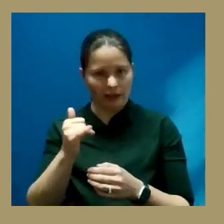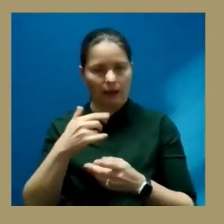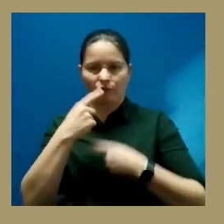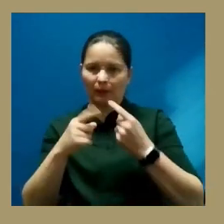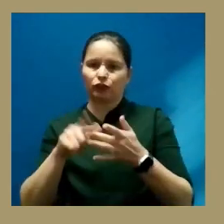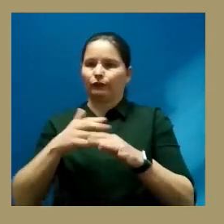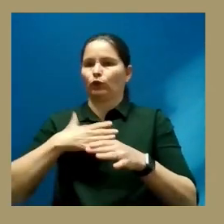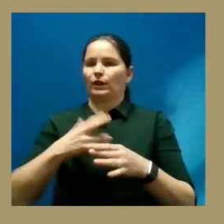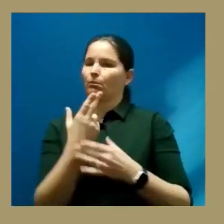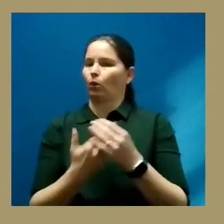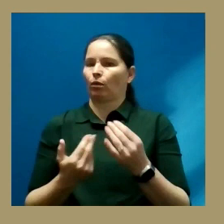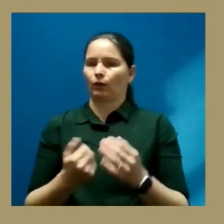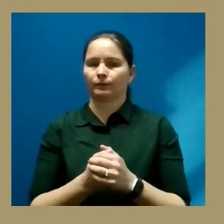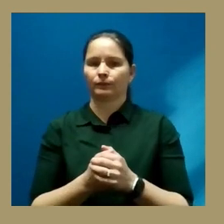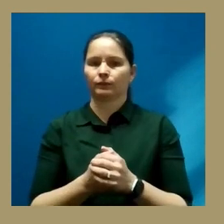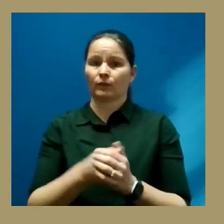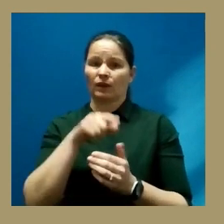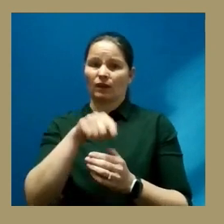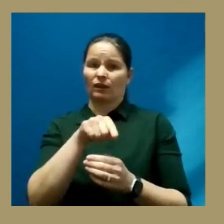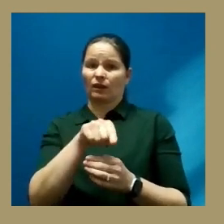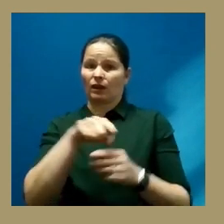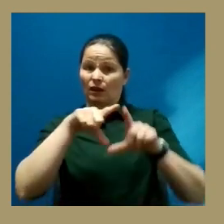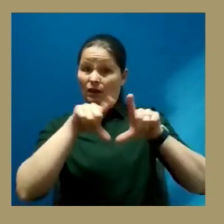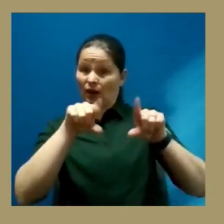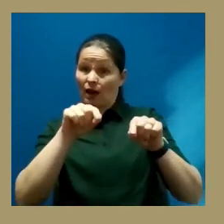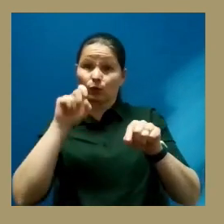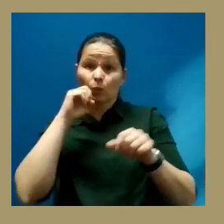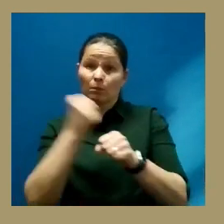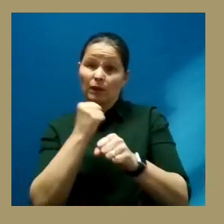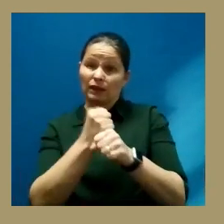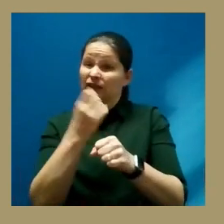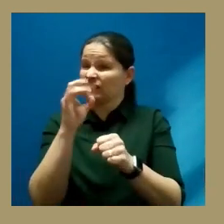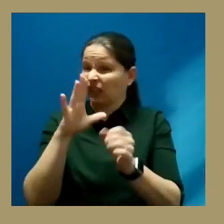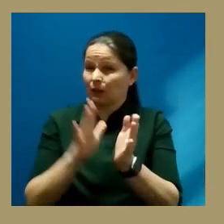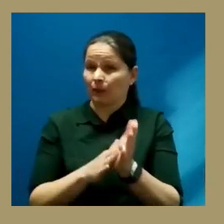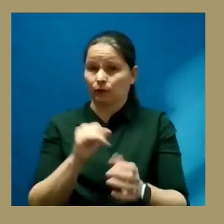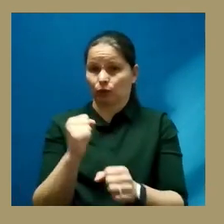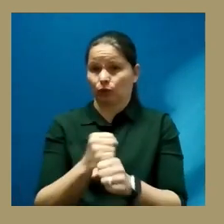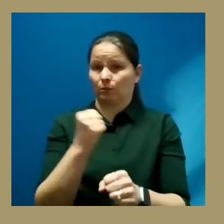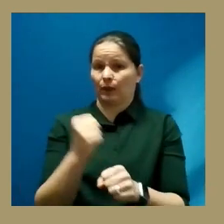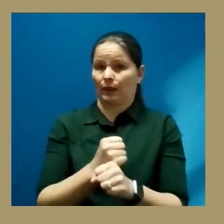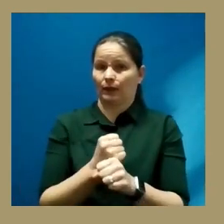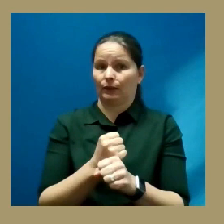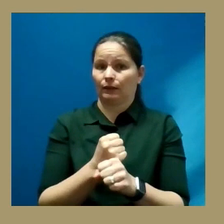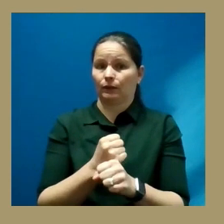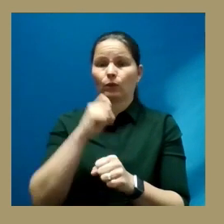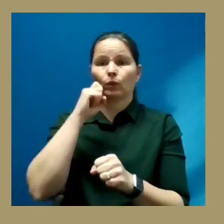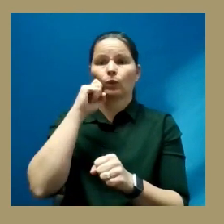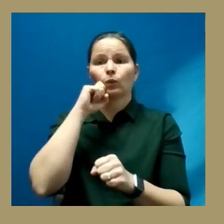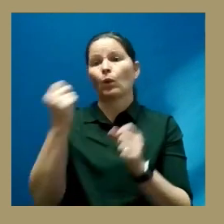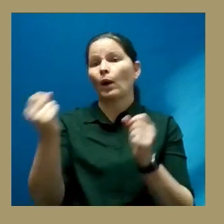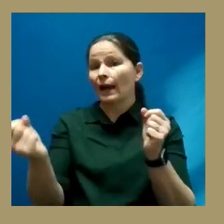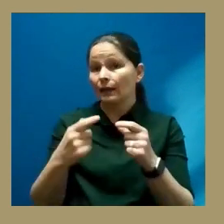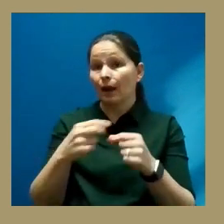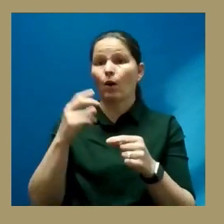to create, and what DFFH do is they email you when it's on the way to your wallet.